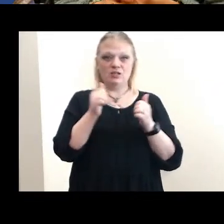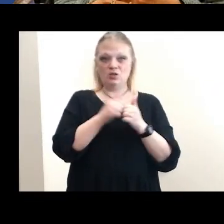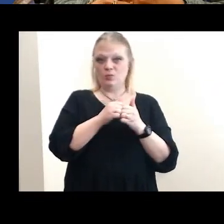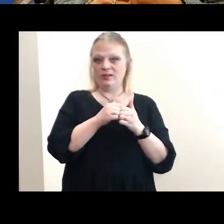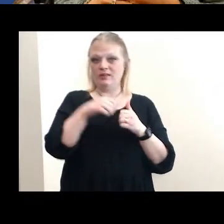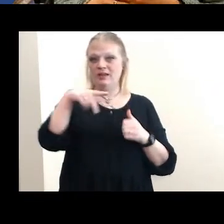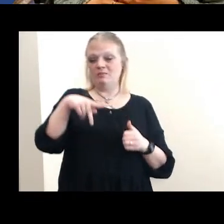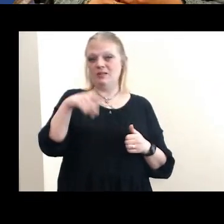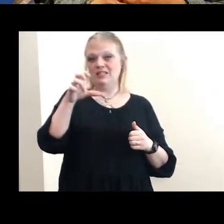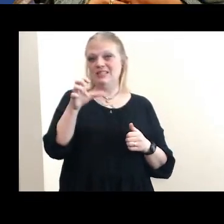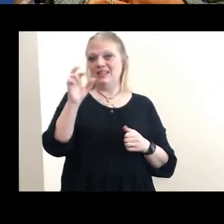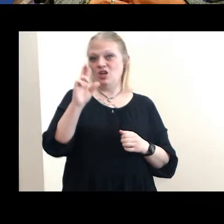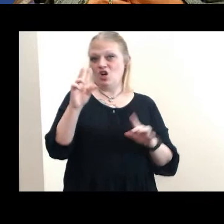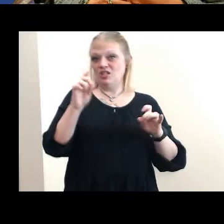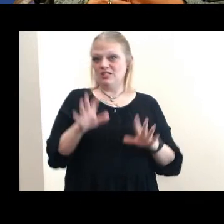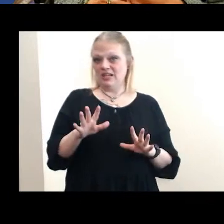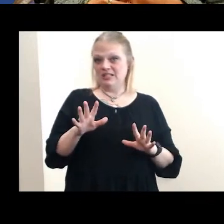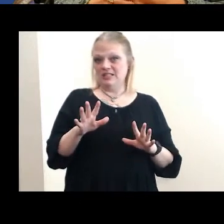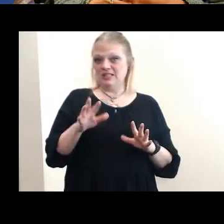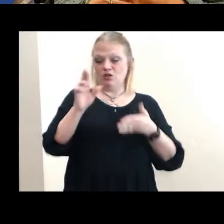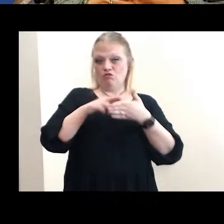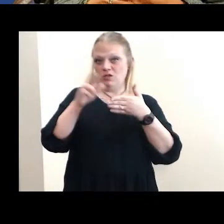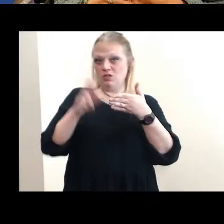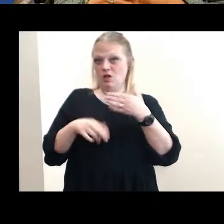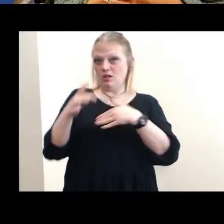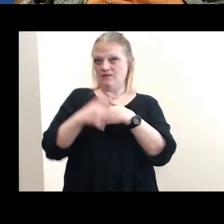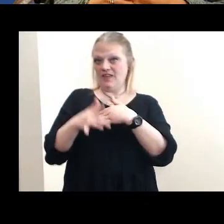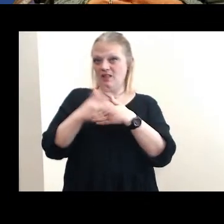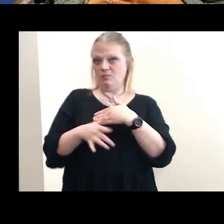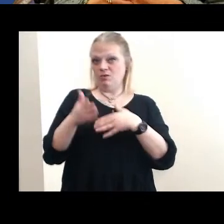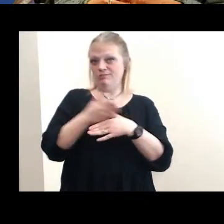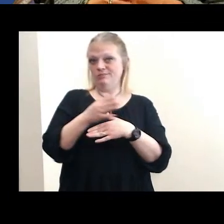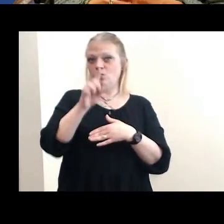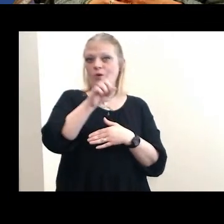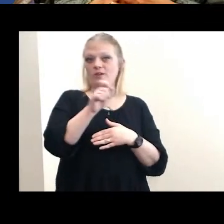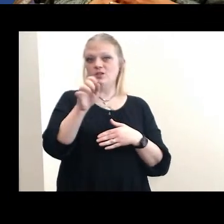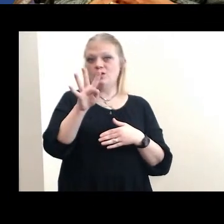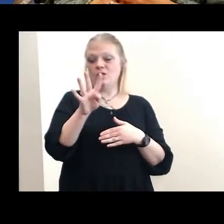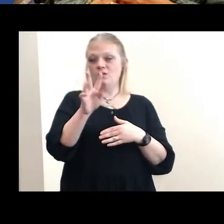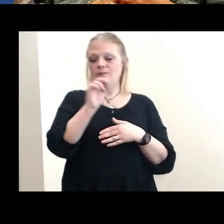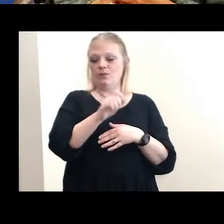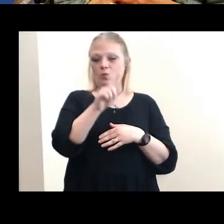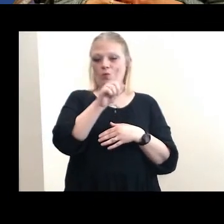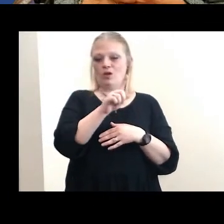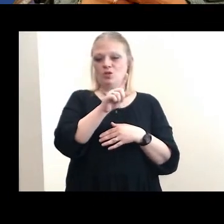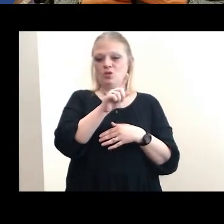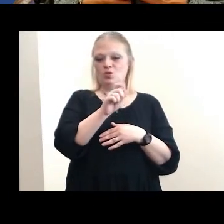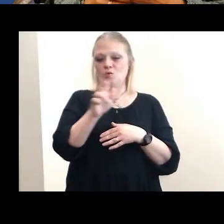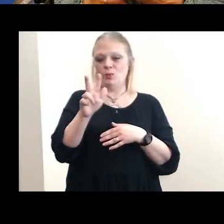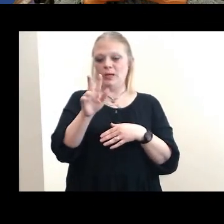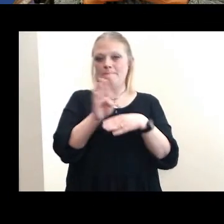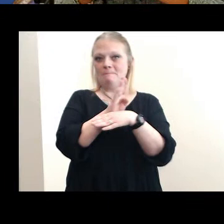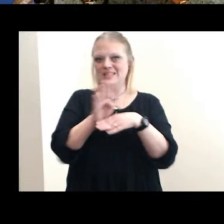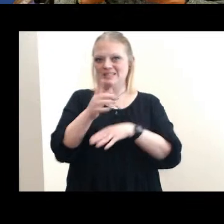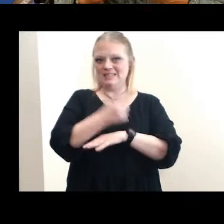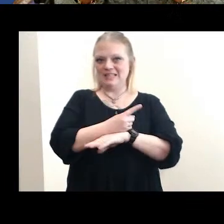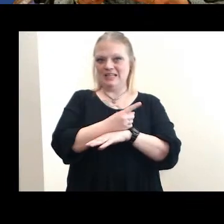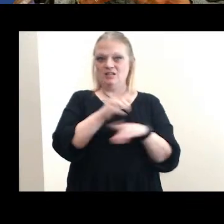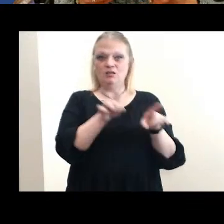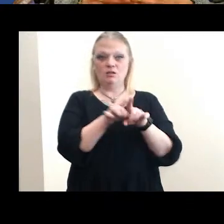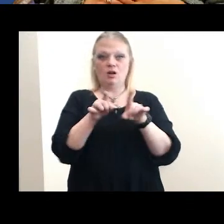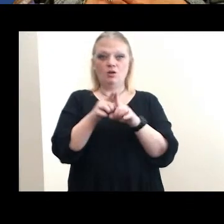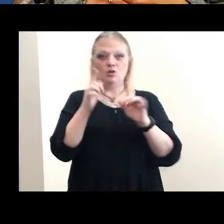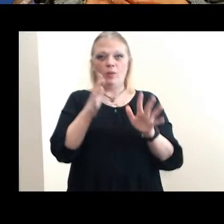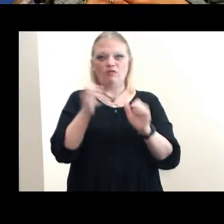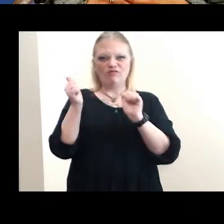reaction or PCR test, and those results are going to be available between 1 to 3 business days. Or there is also